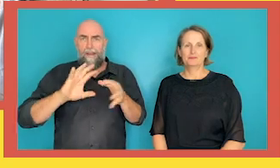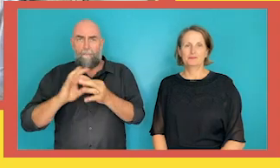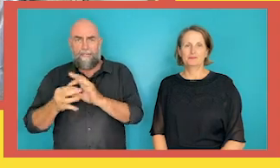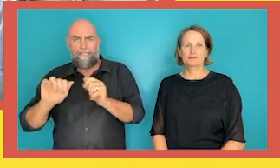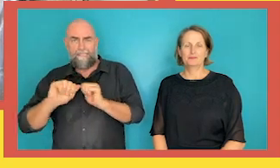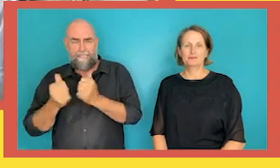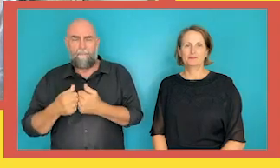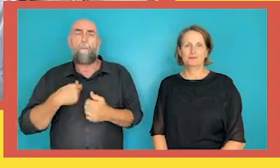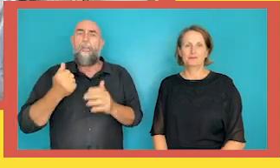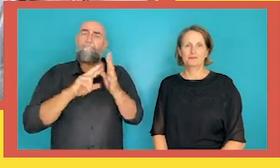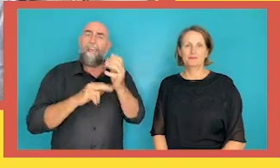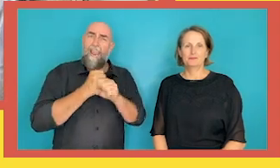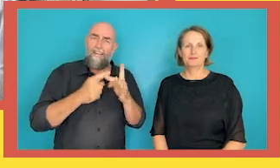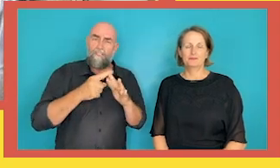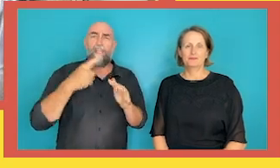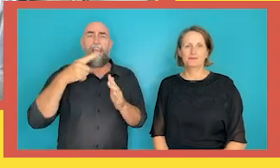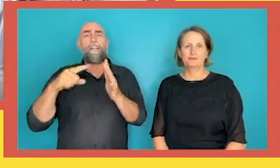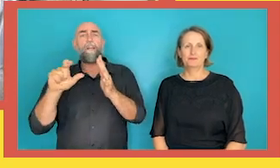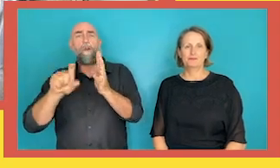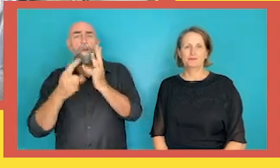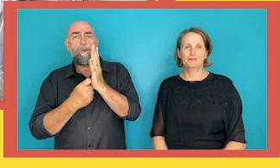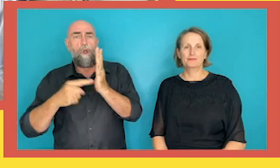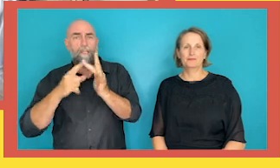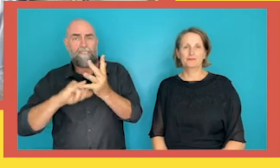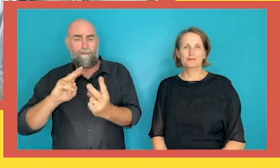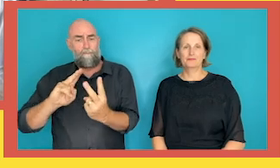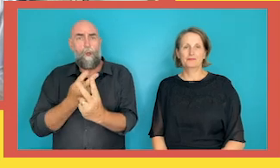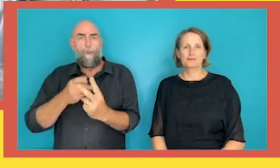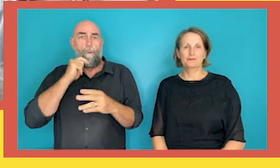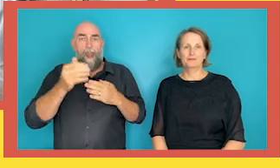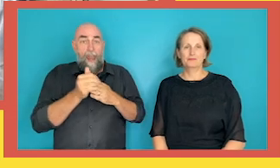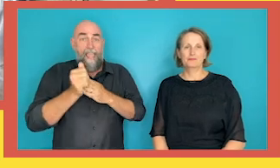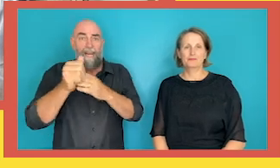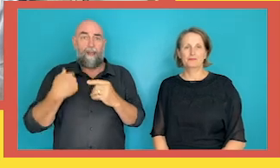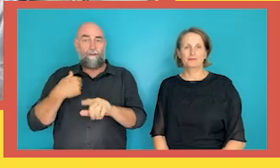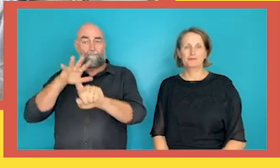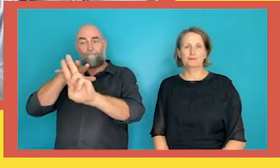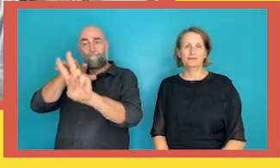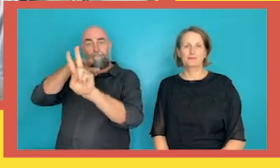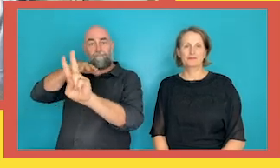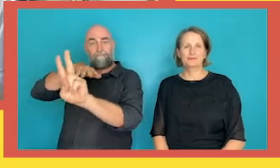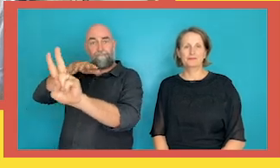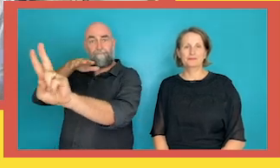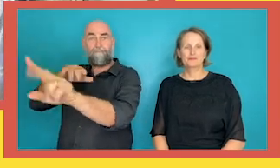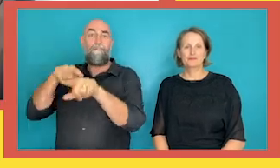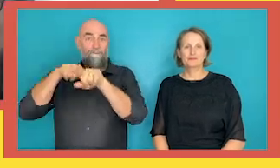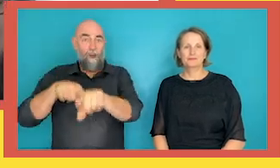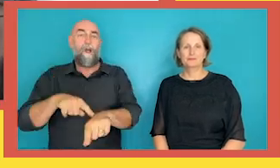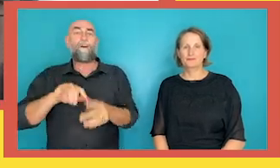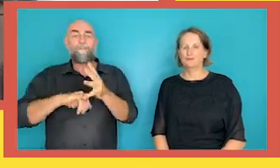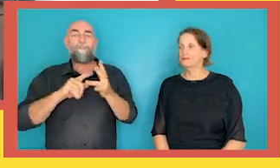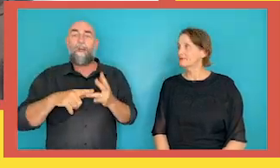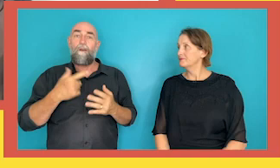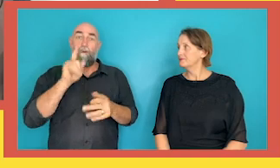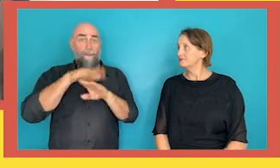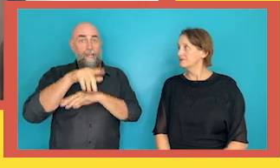Ballard and we have Curtis McGrath, who are leading the team into Paris in 2024. I cannot wait. How about you, Ella? Thanks, Ryley. I